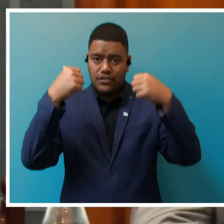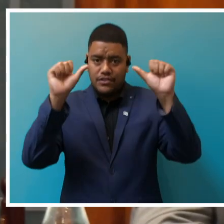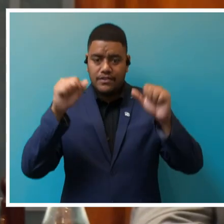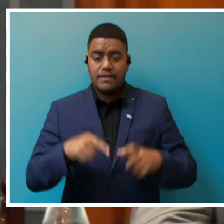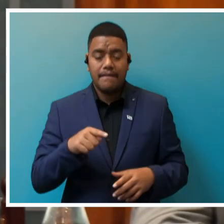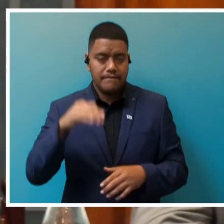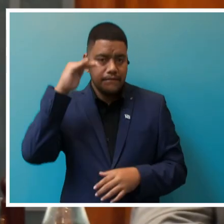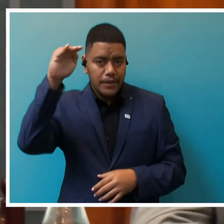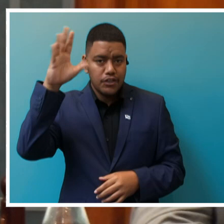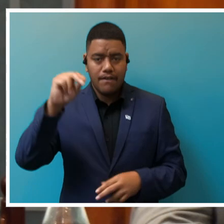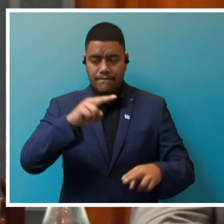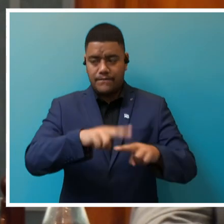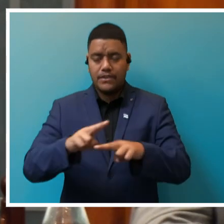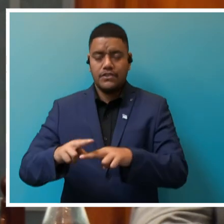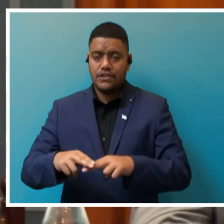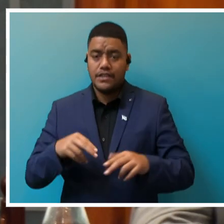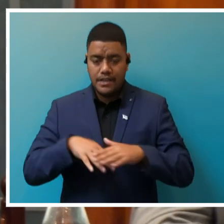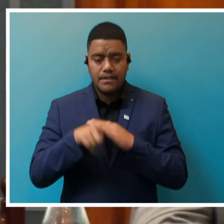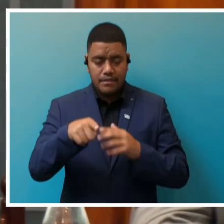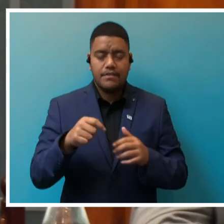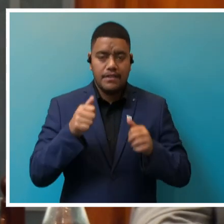future of Fiji's ship industry.